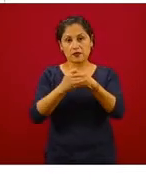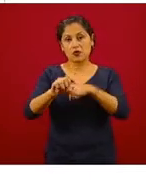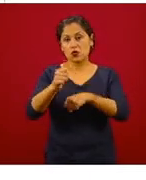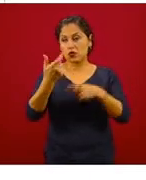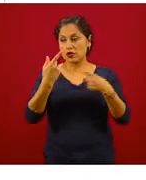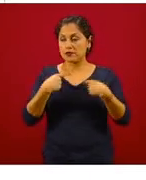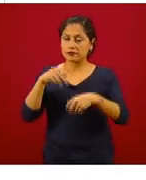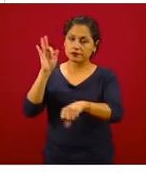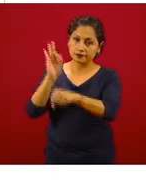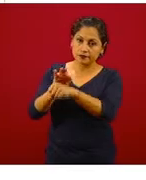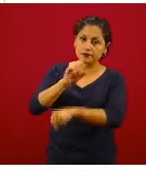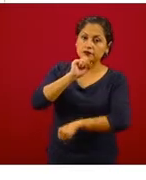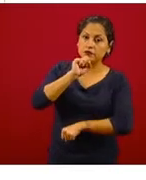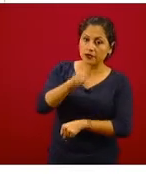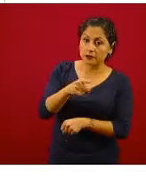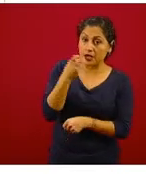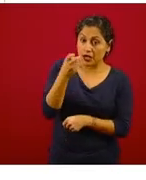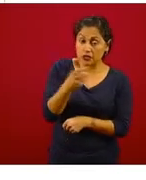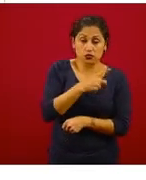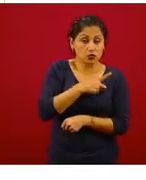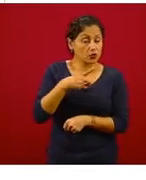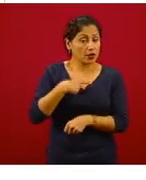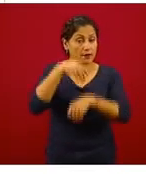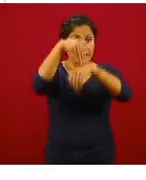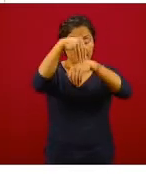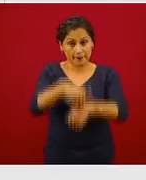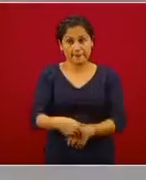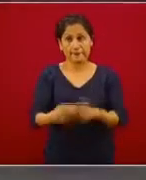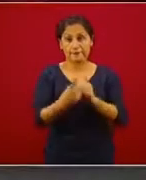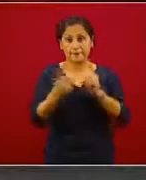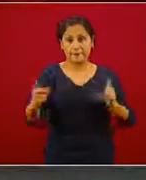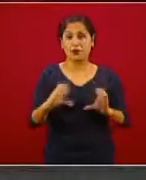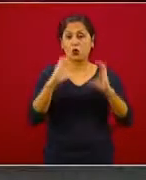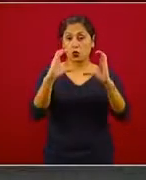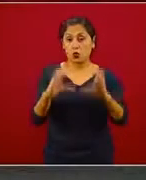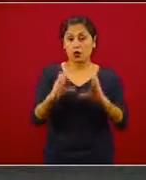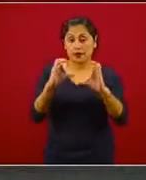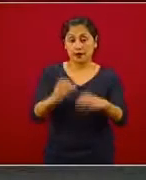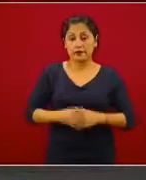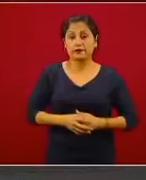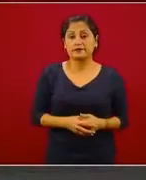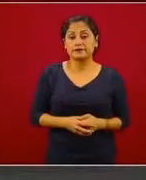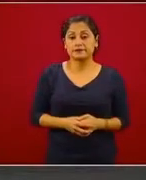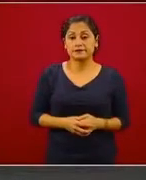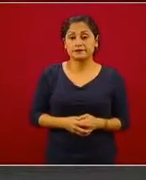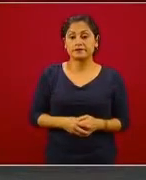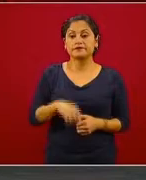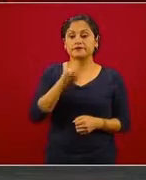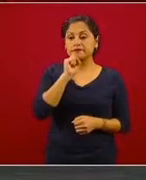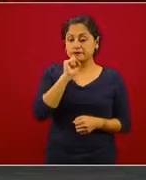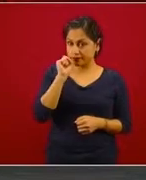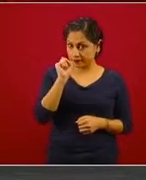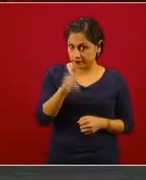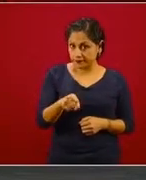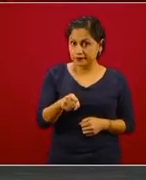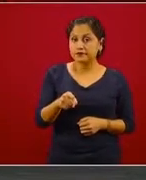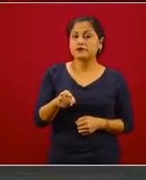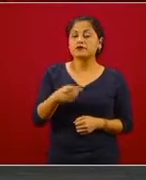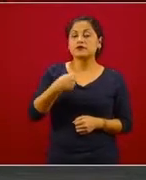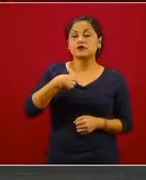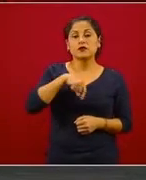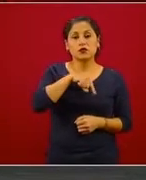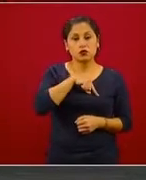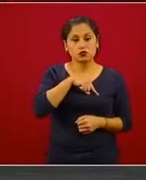1.5 meter close to a different person for more than 10 minutes. And this is this safe distance that we have to